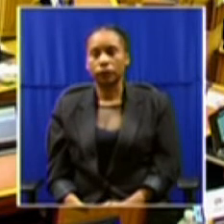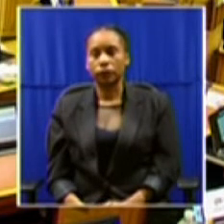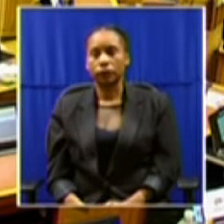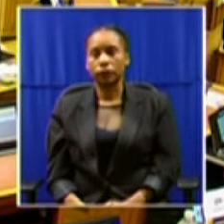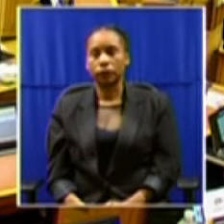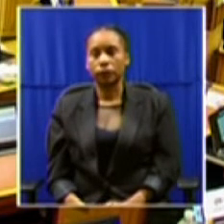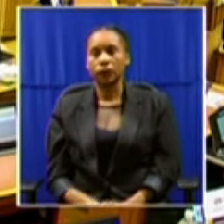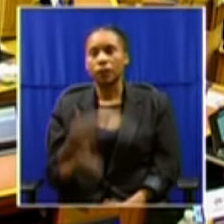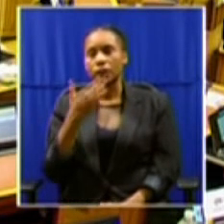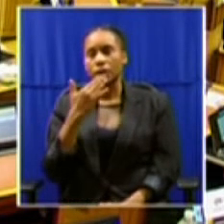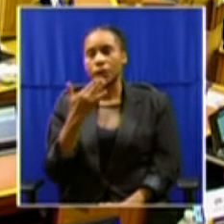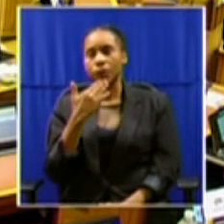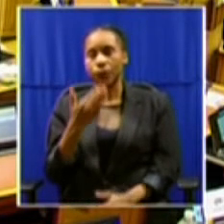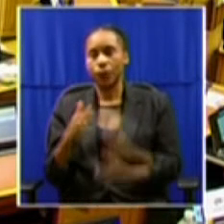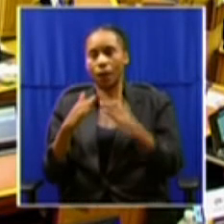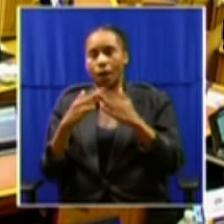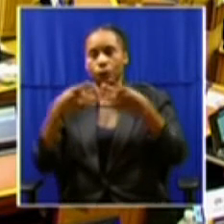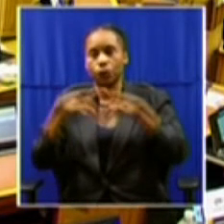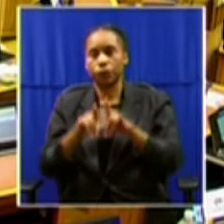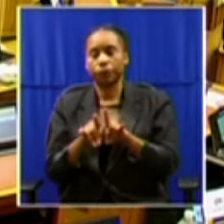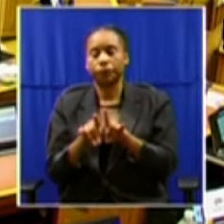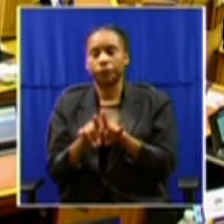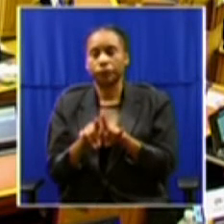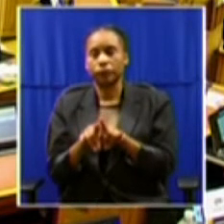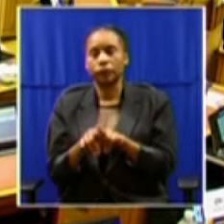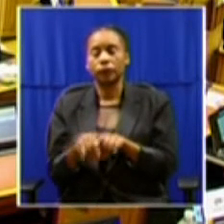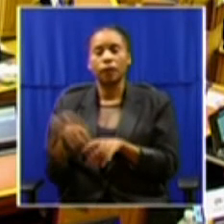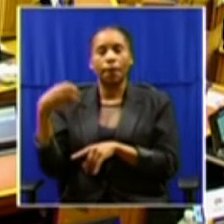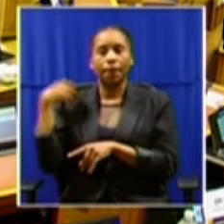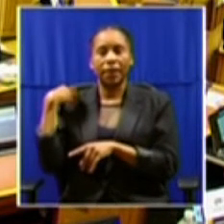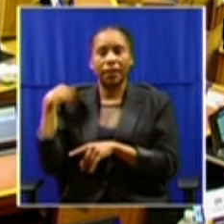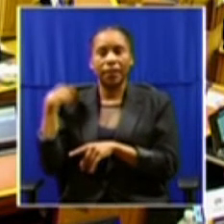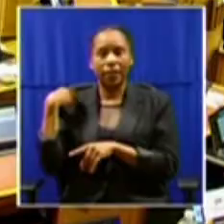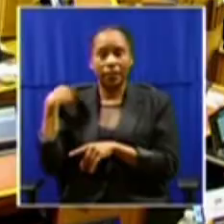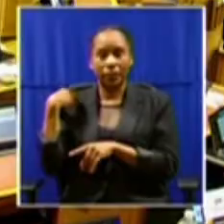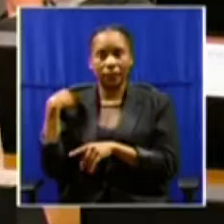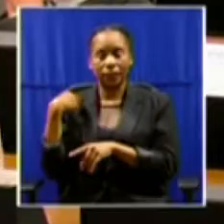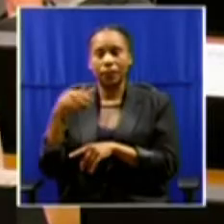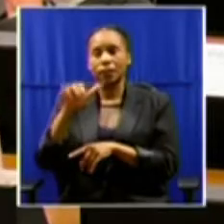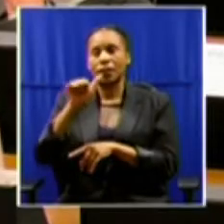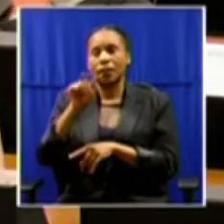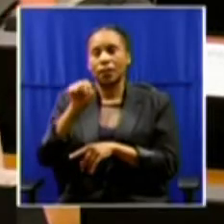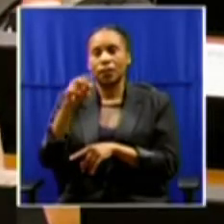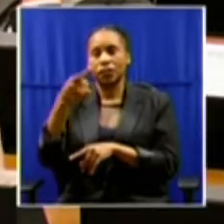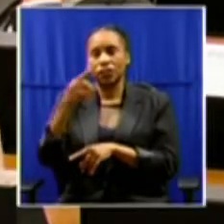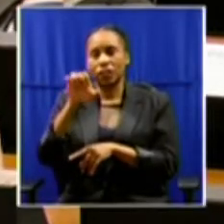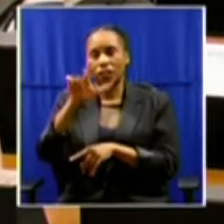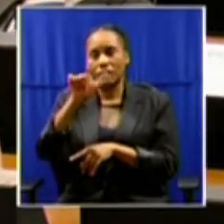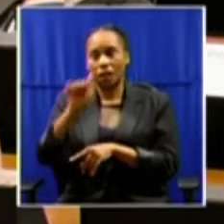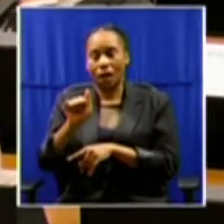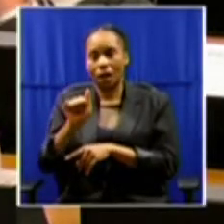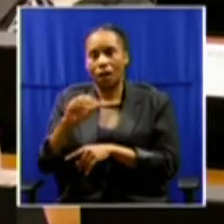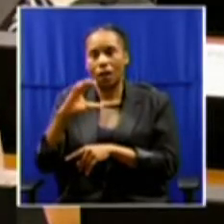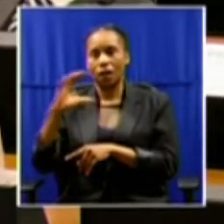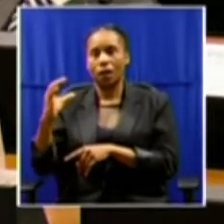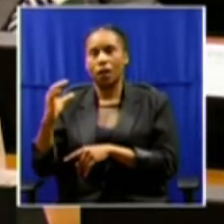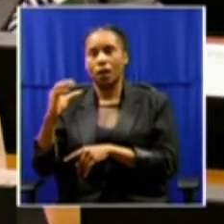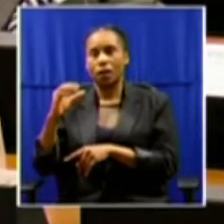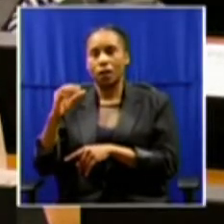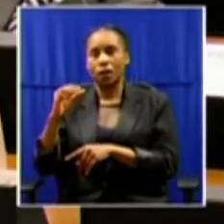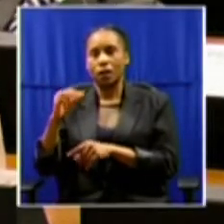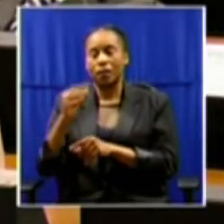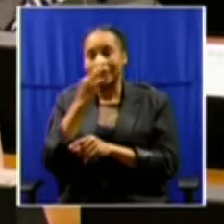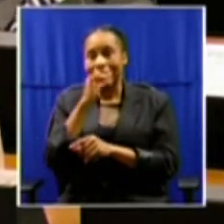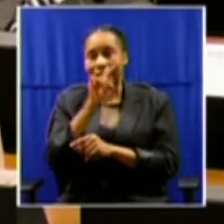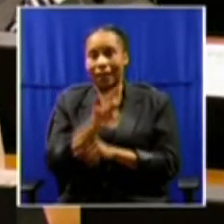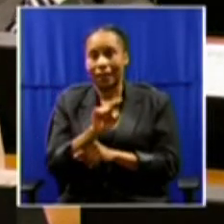Thank you, House Chair. Minister, Angela Agrisi testified at the Zondo Commission that the Lindela Repatriation